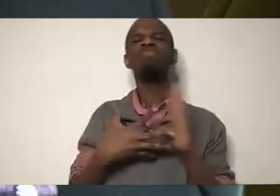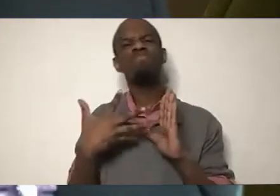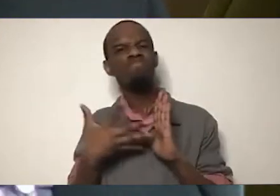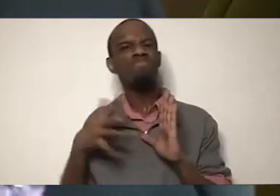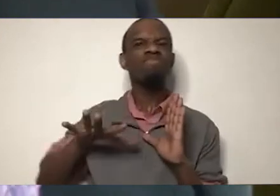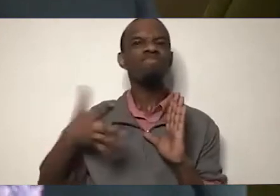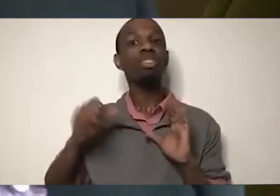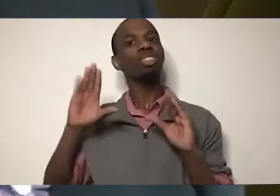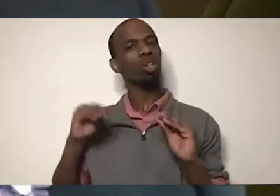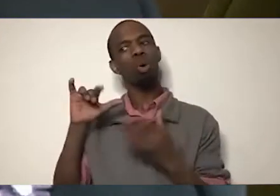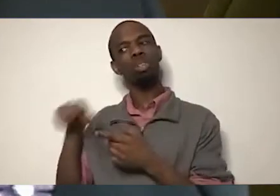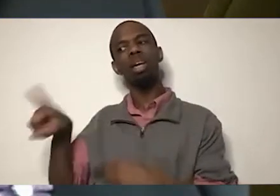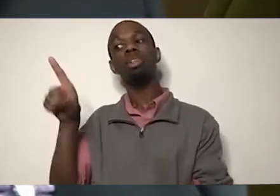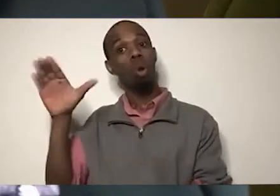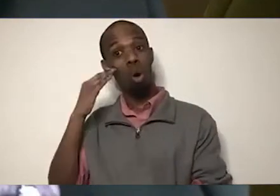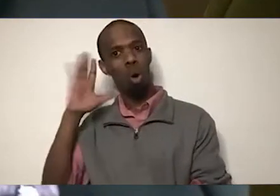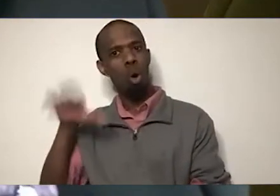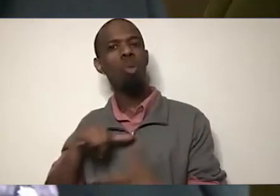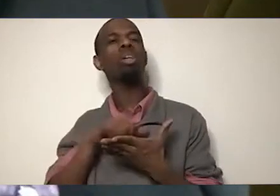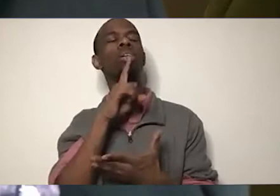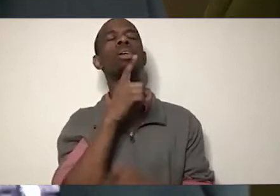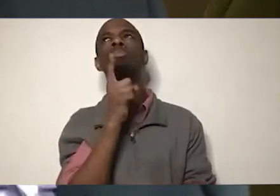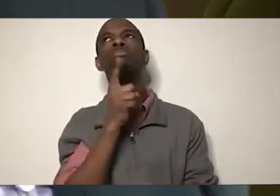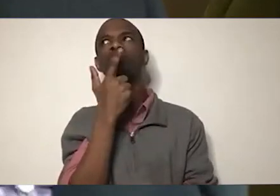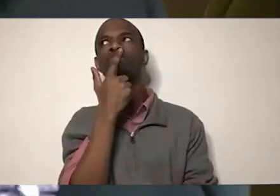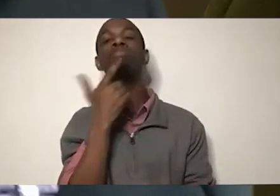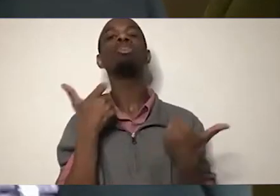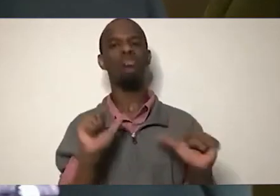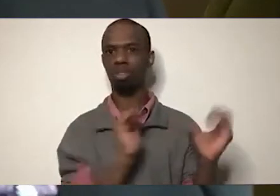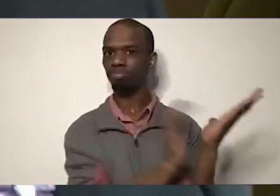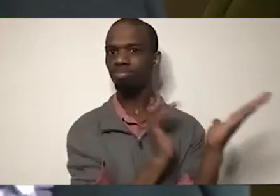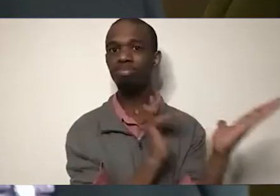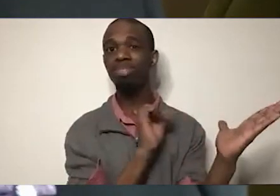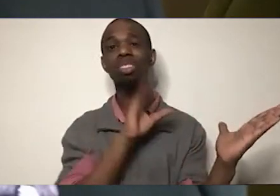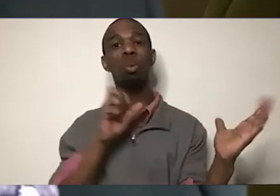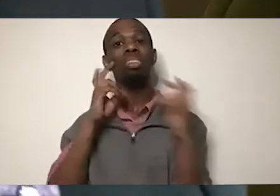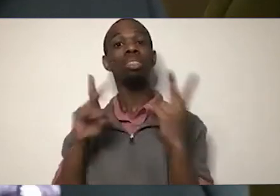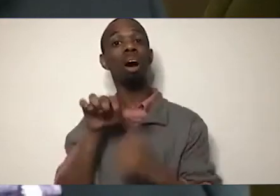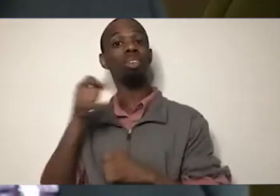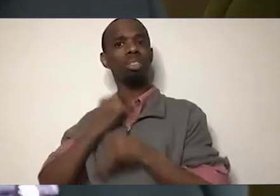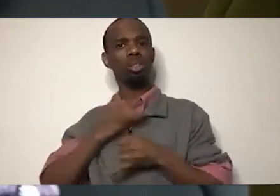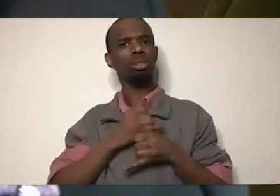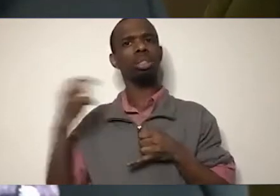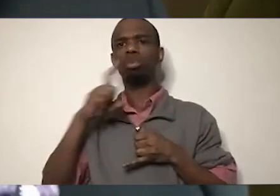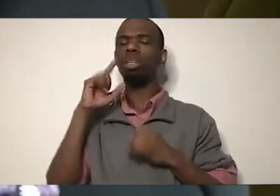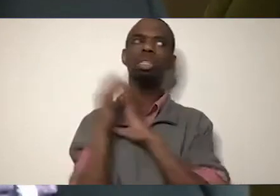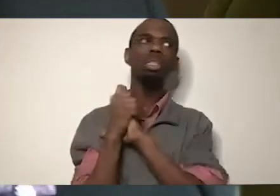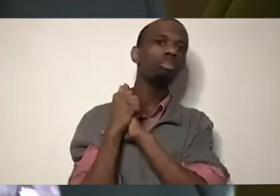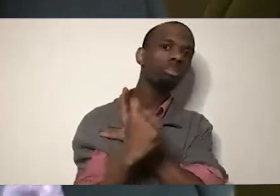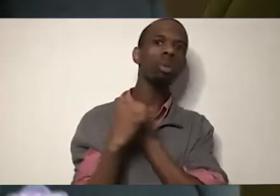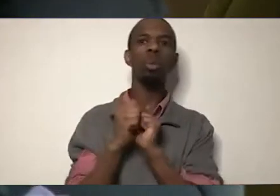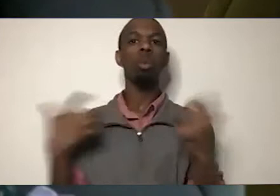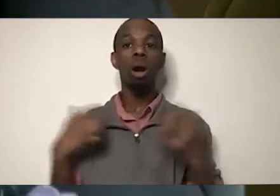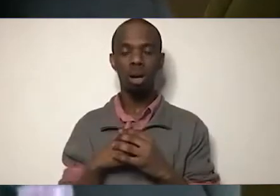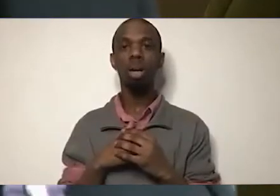well with joint interests in saving money and a lack of concern about the health of people of color. And that's what we've got. And then you